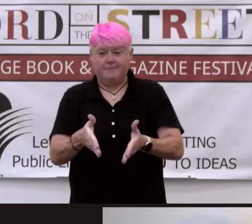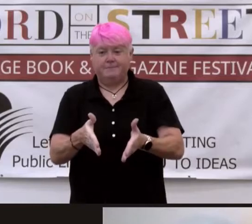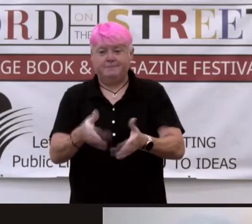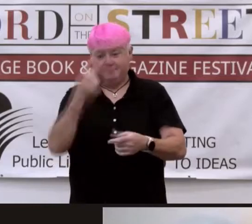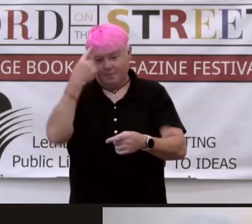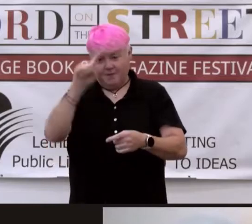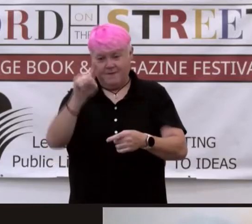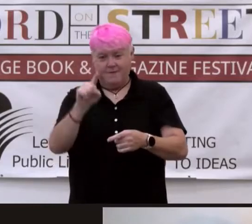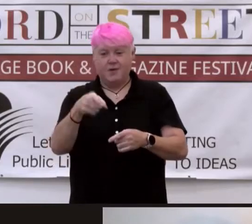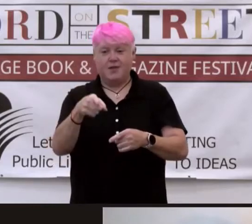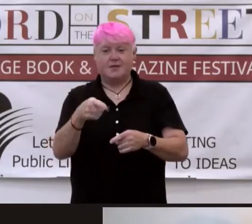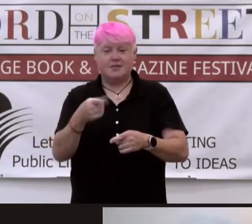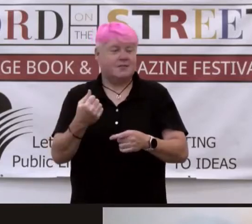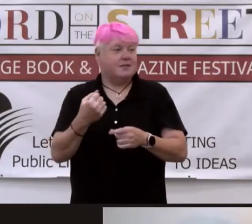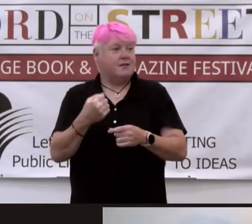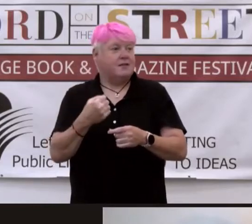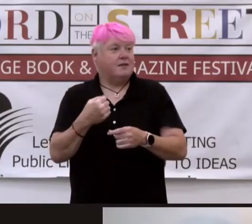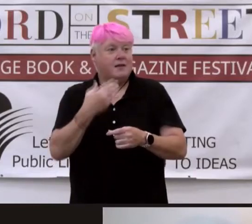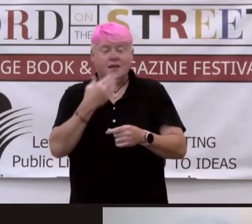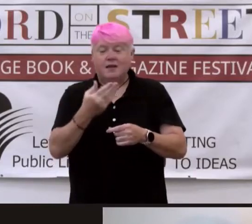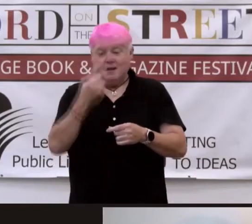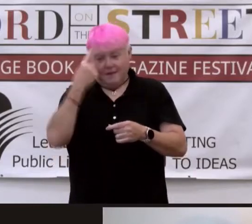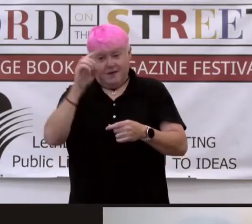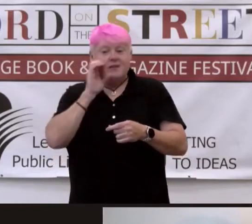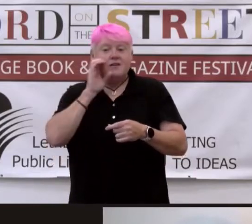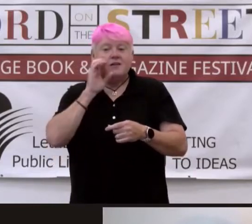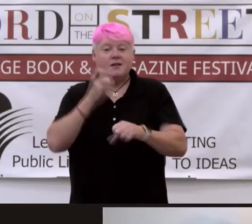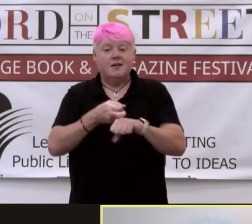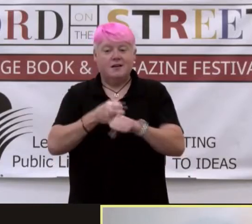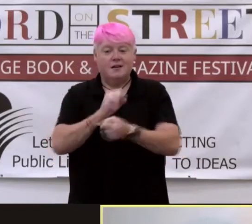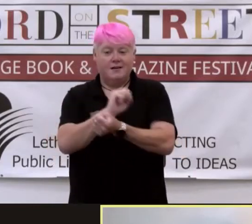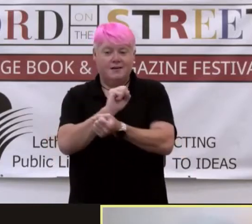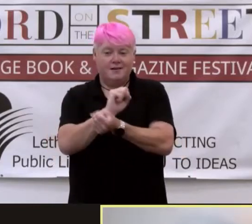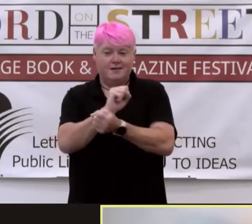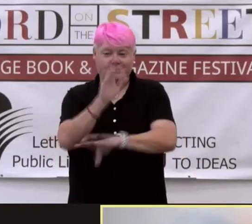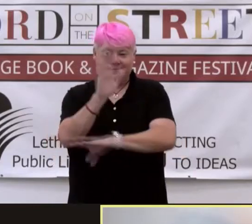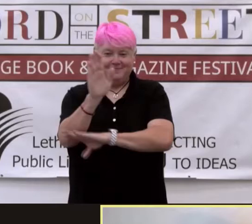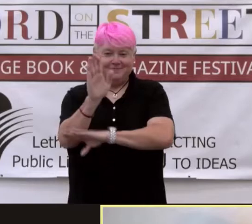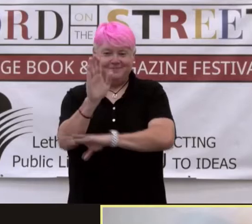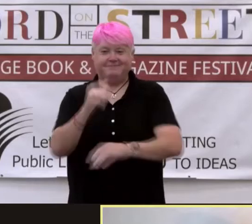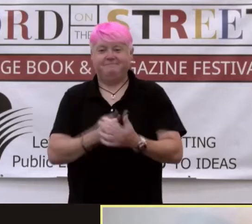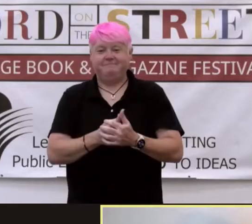session. So thank you again for Shar and all your hard work this afternoon. Thank you.